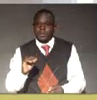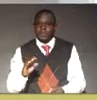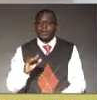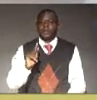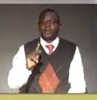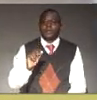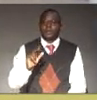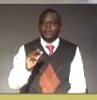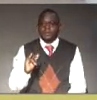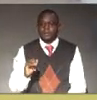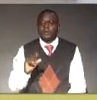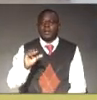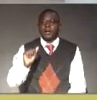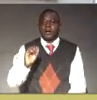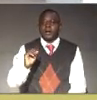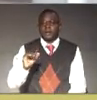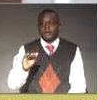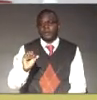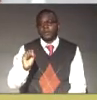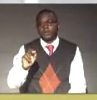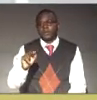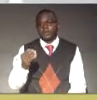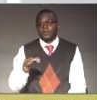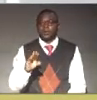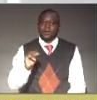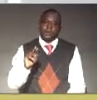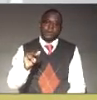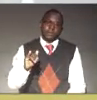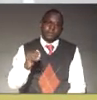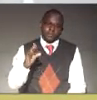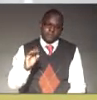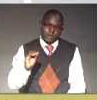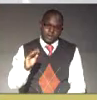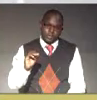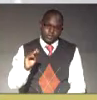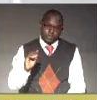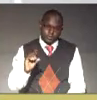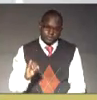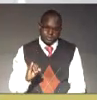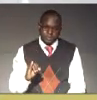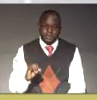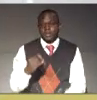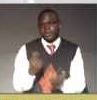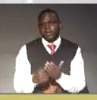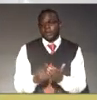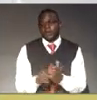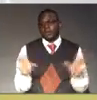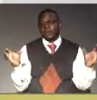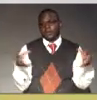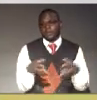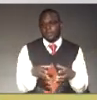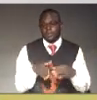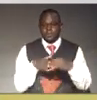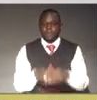Kevin Glovo, Ahmed Azim, Sufuso, Manda Chambo and Tendamboti. The Ugandan caster will be led by